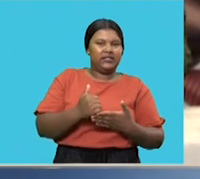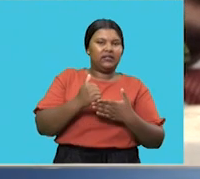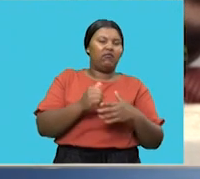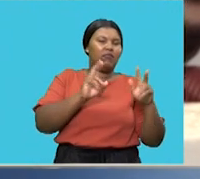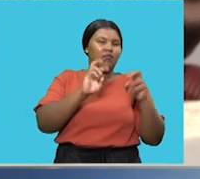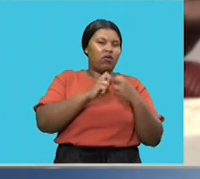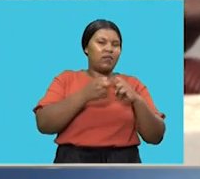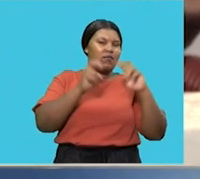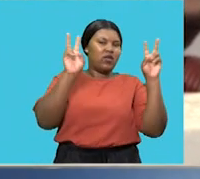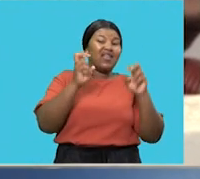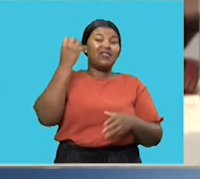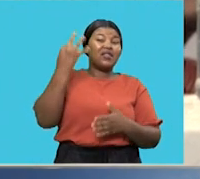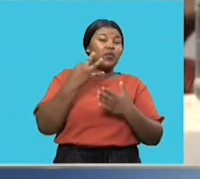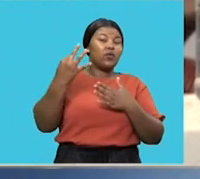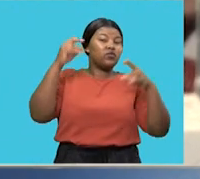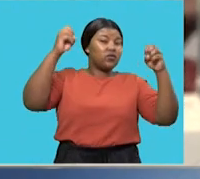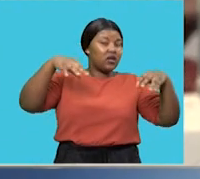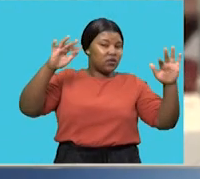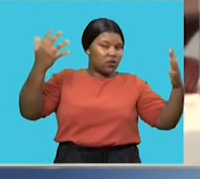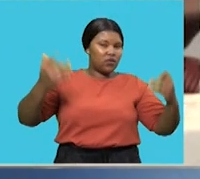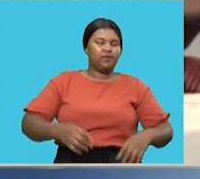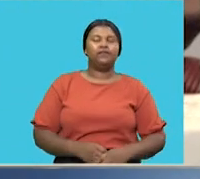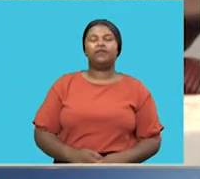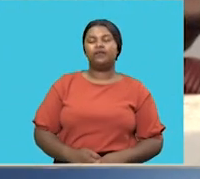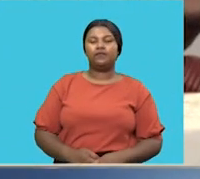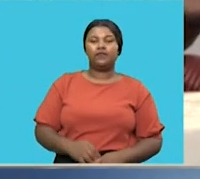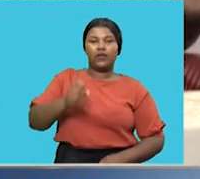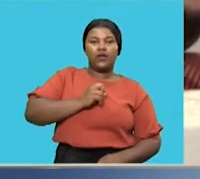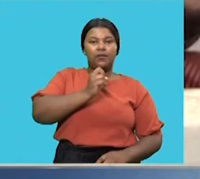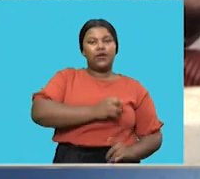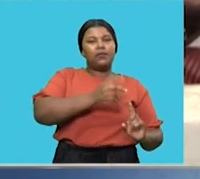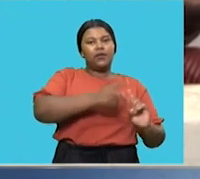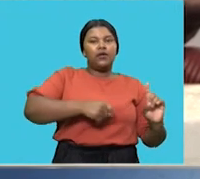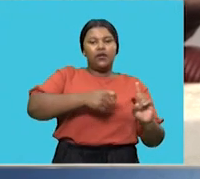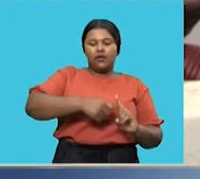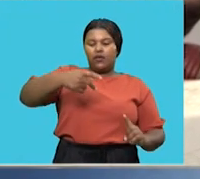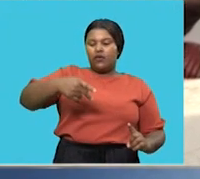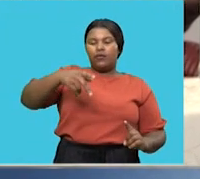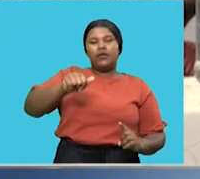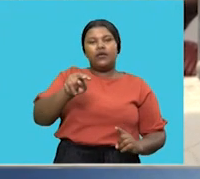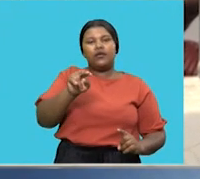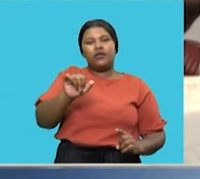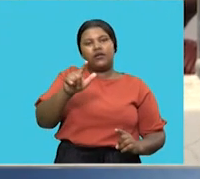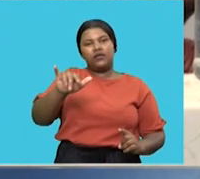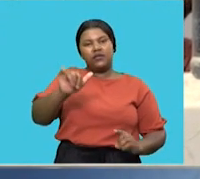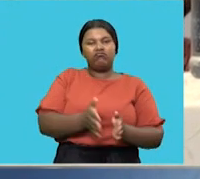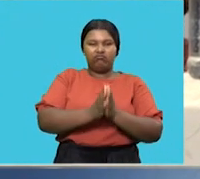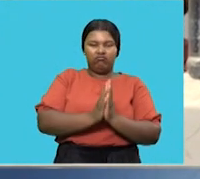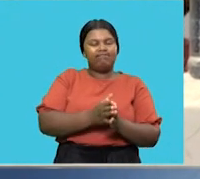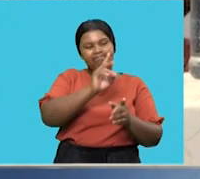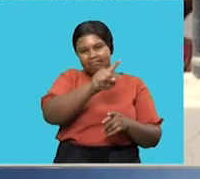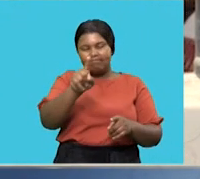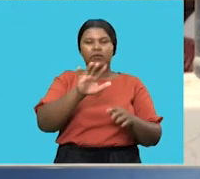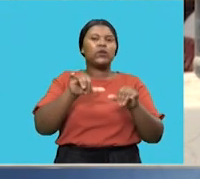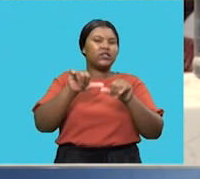uqinile for 3 weeks besingena gesi. UNdunankulu Lesufi kwenkulumo yakhe uqoqquzele kakhulu abahlali ukuba beqhubeke nokukhokhela uhlinzeko